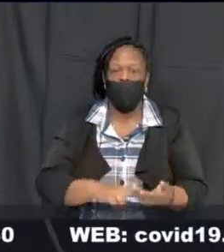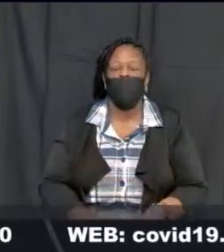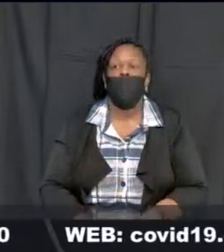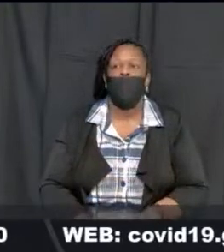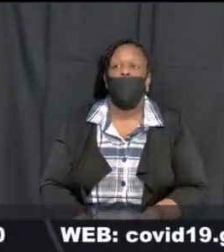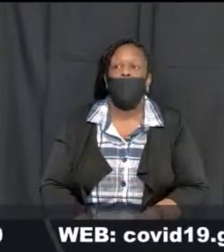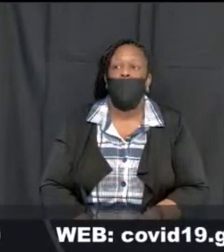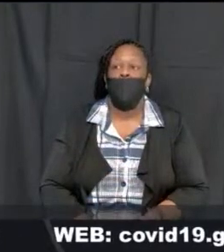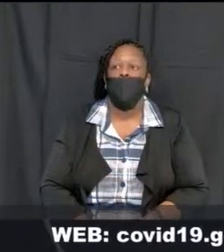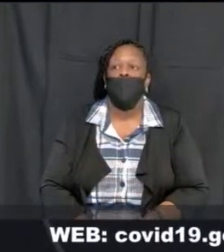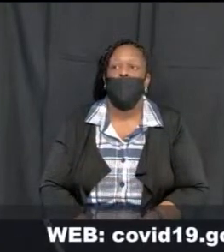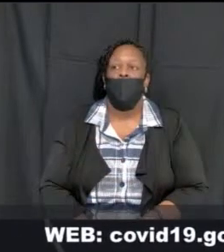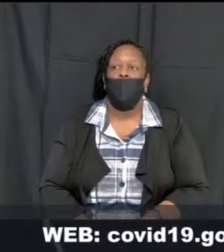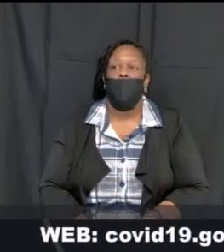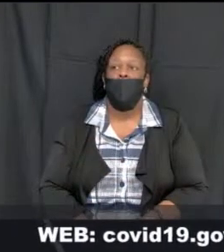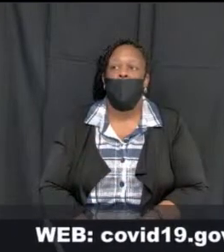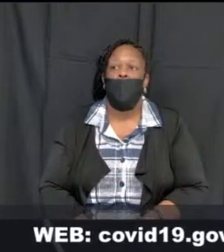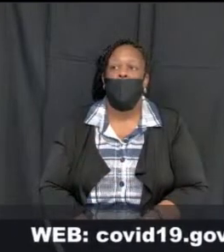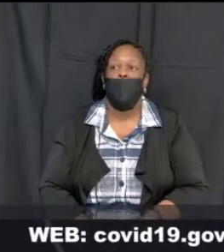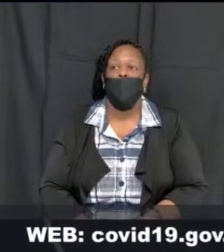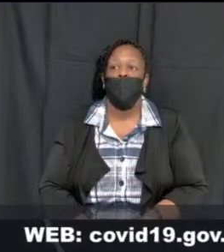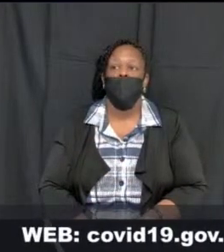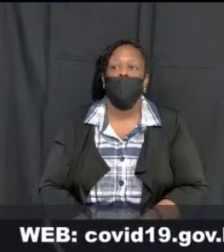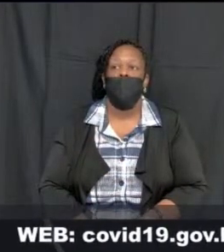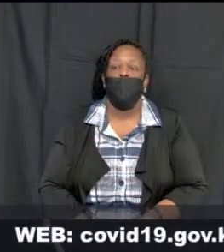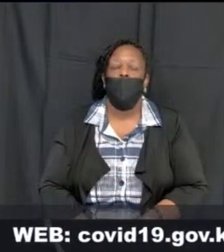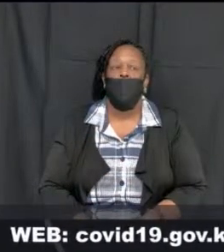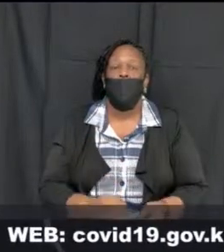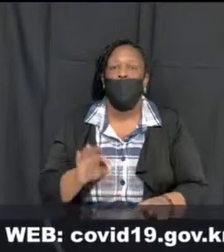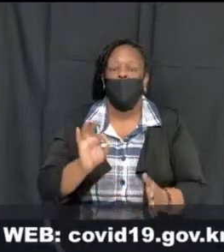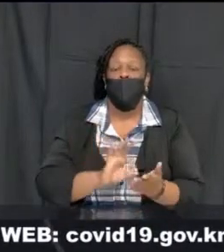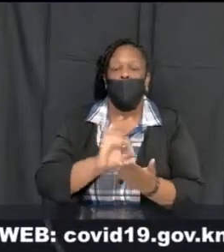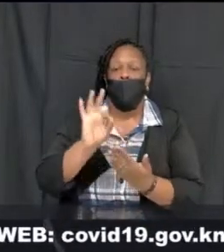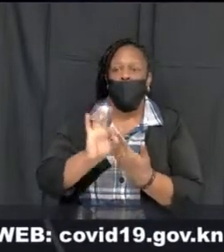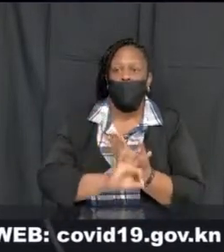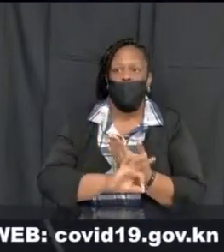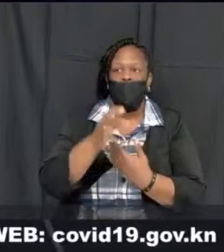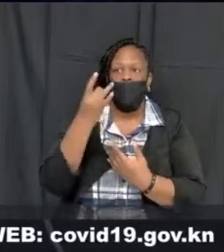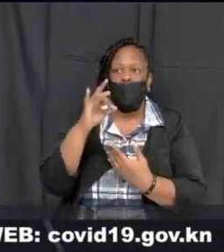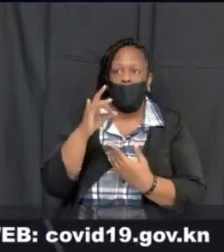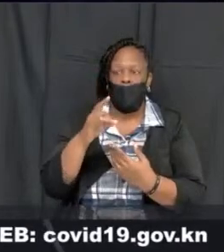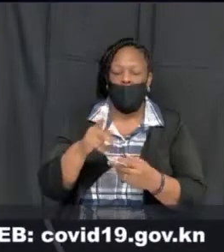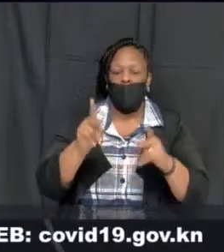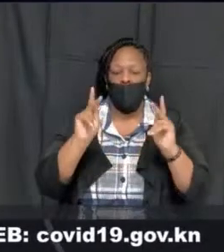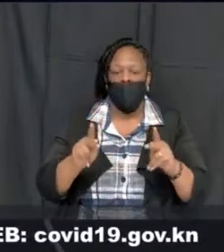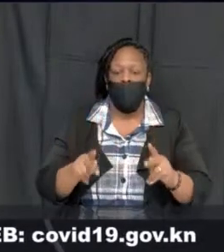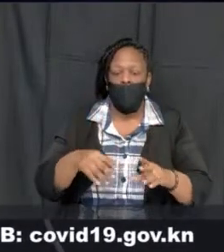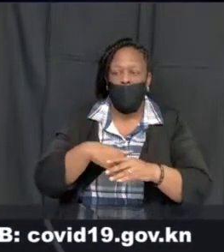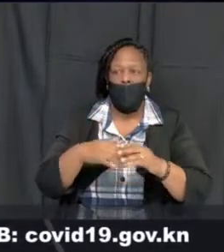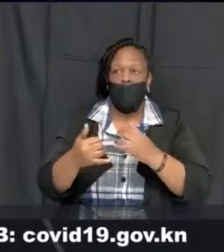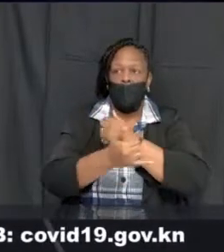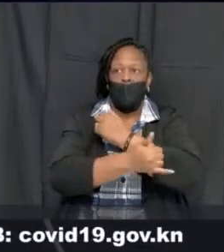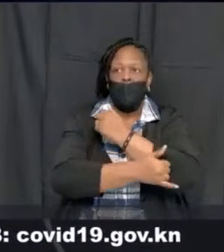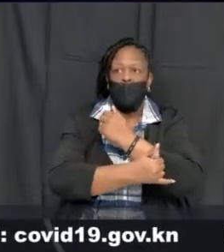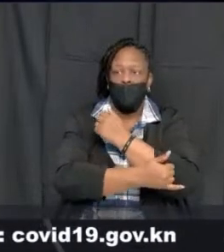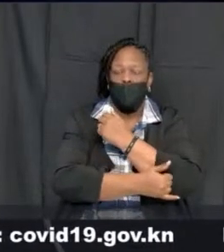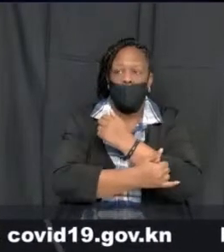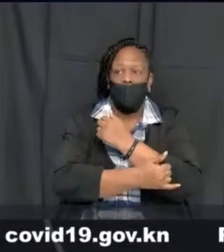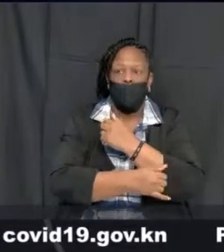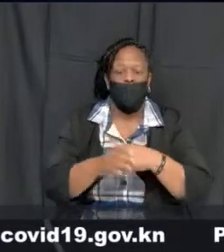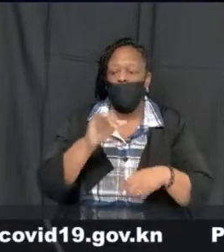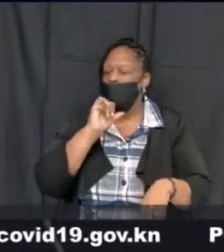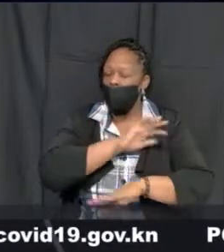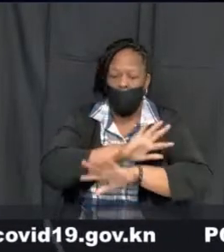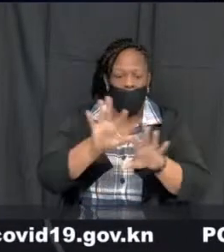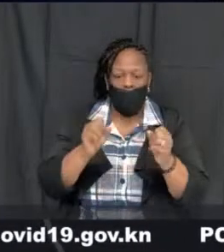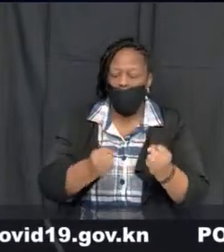article recently in February the 18th, people in the Caribbean who refuse to take